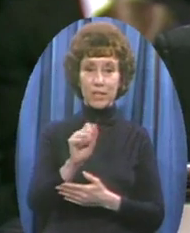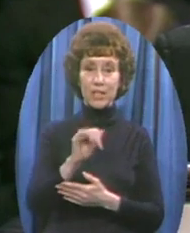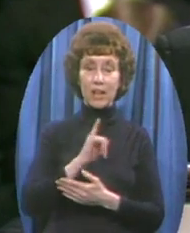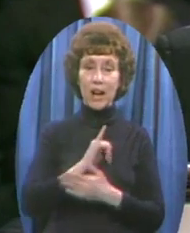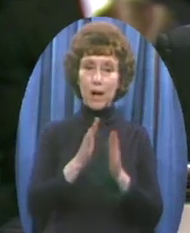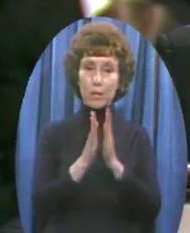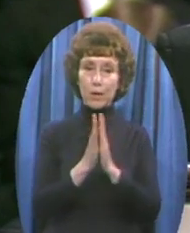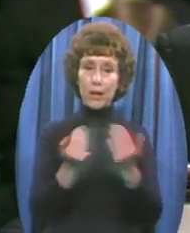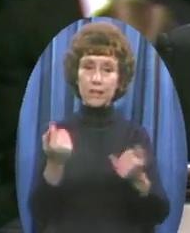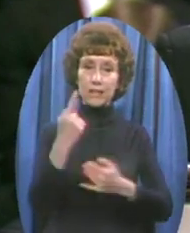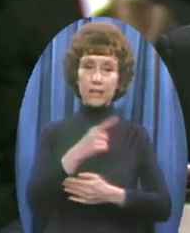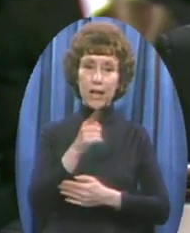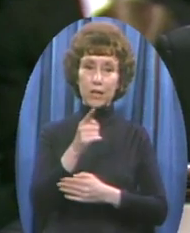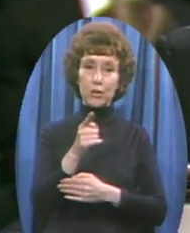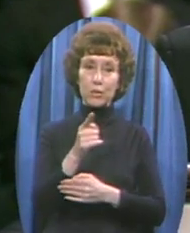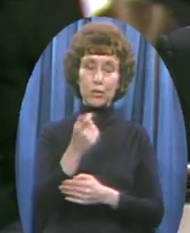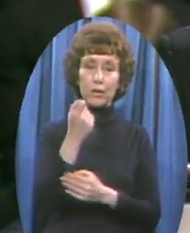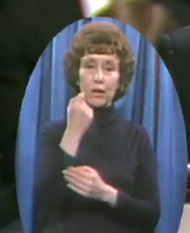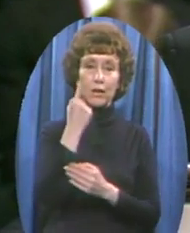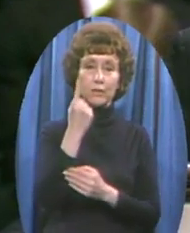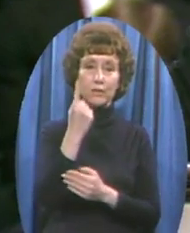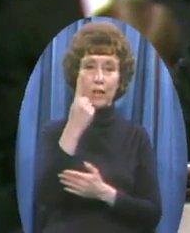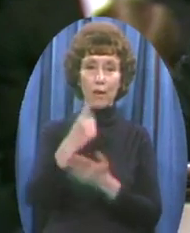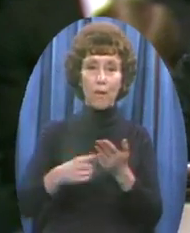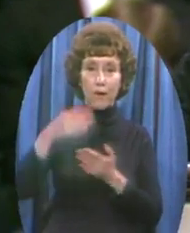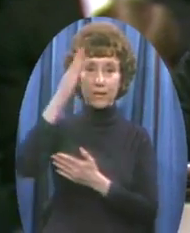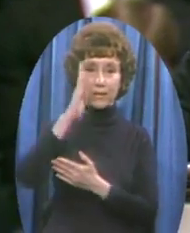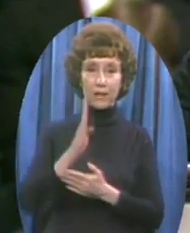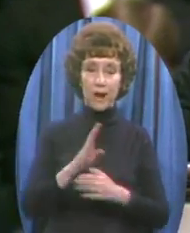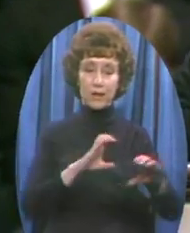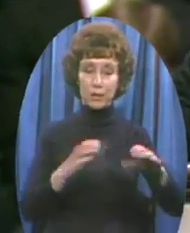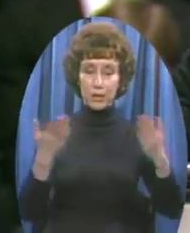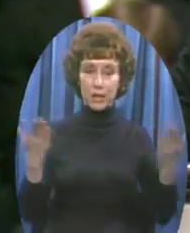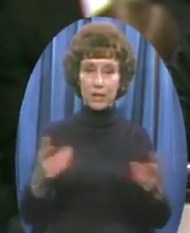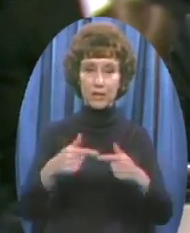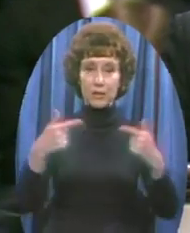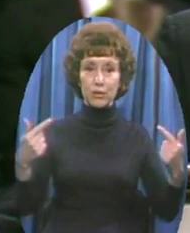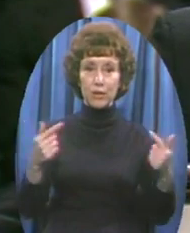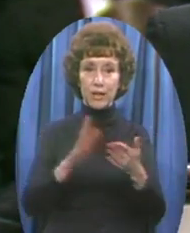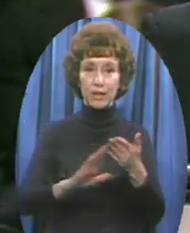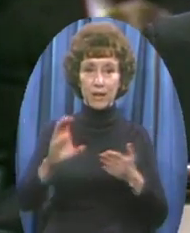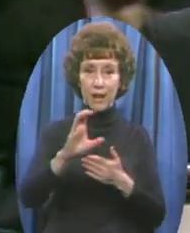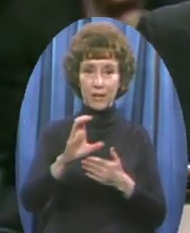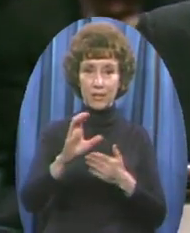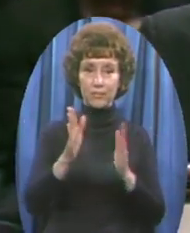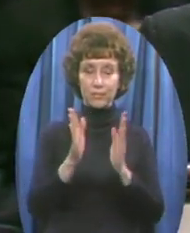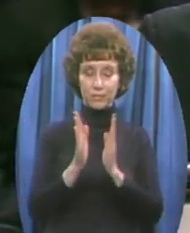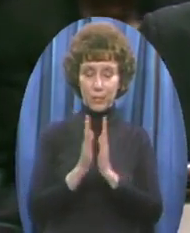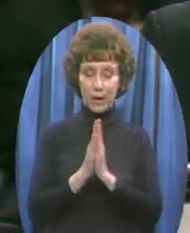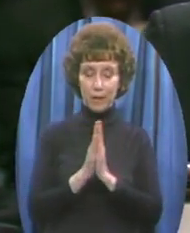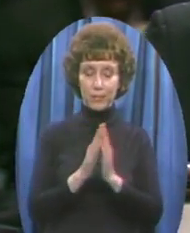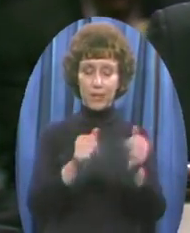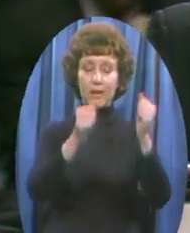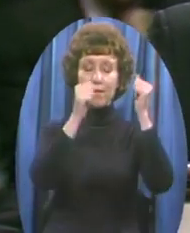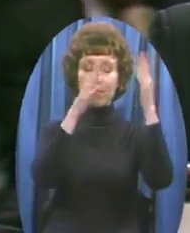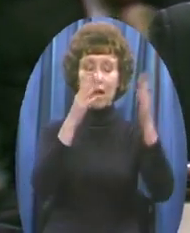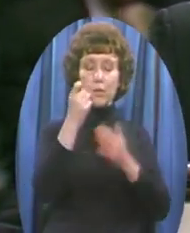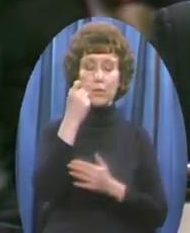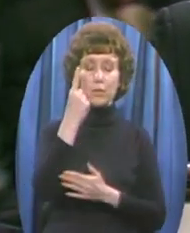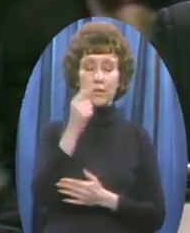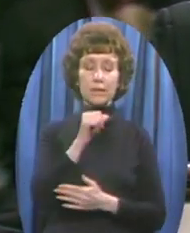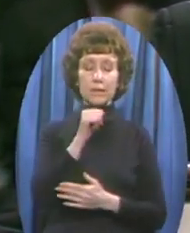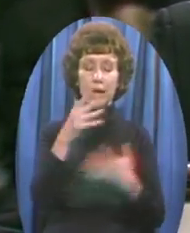catch a vision of what God is doing in this great college. Shall we pray? Father, we realize that it's not by